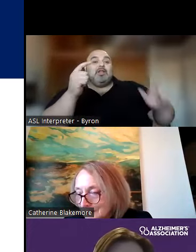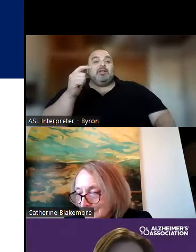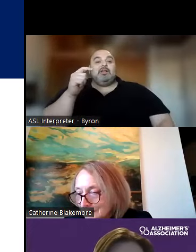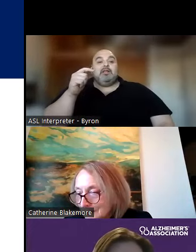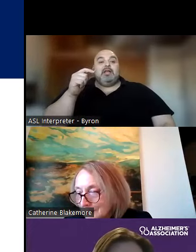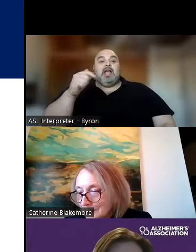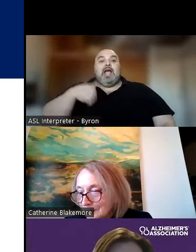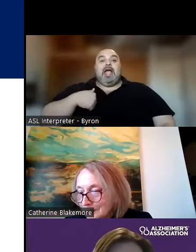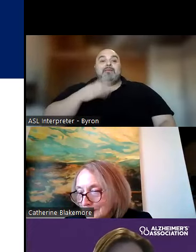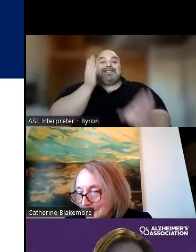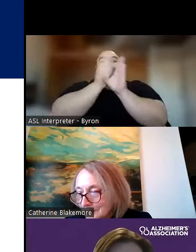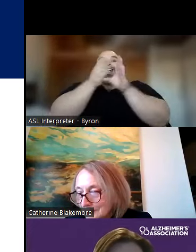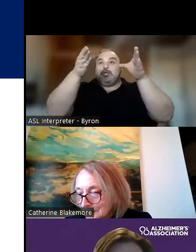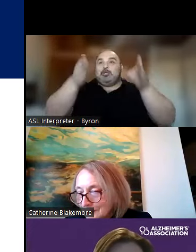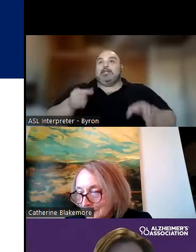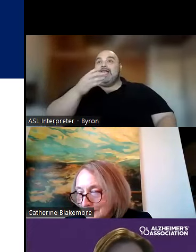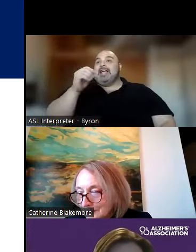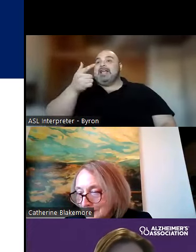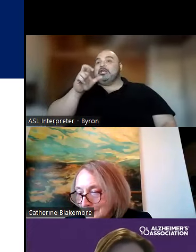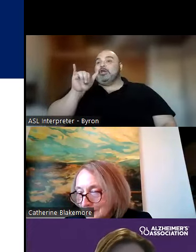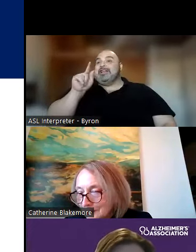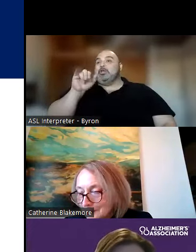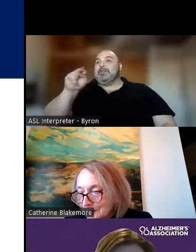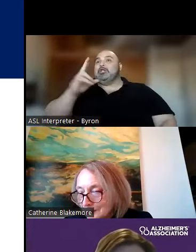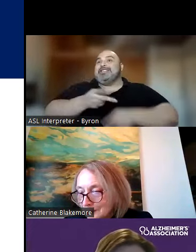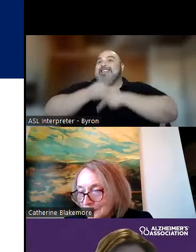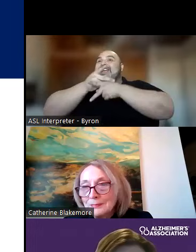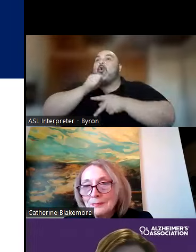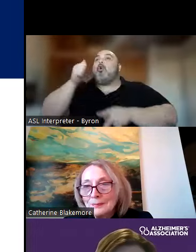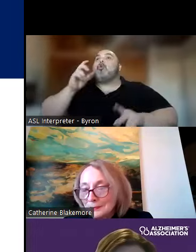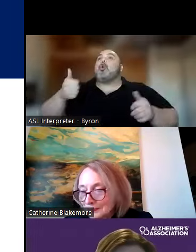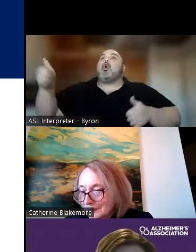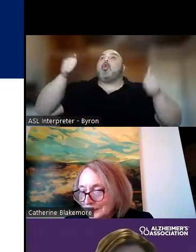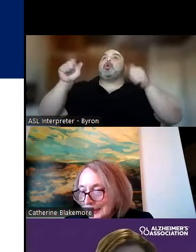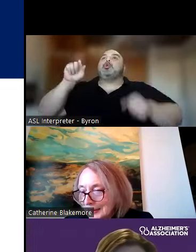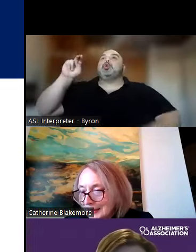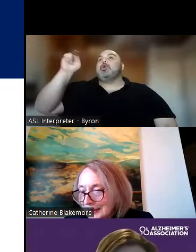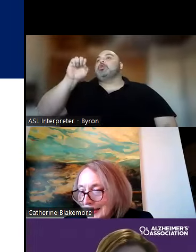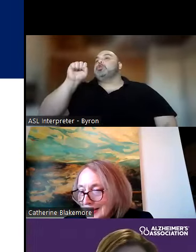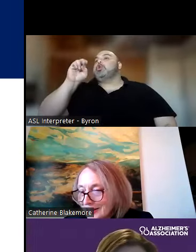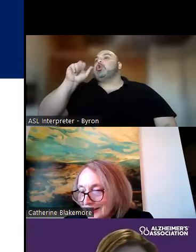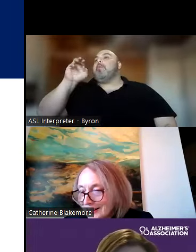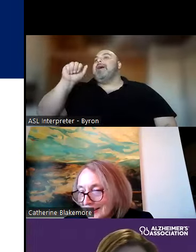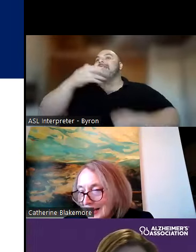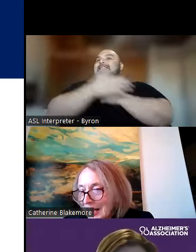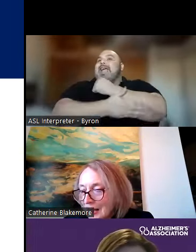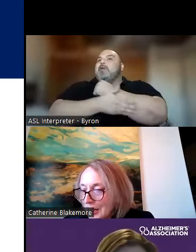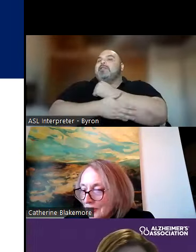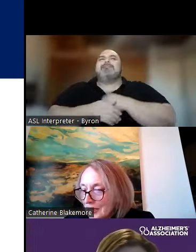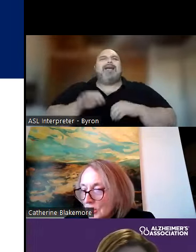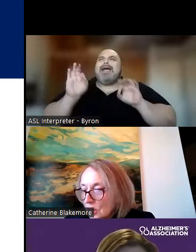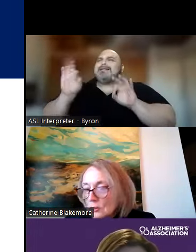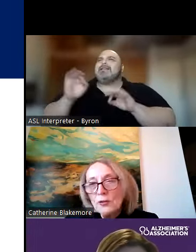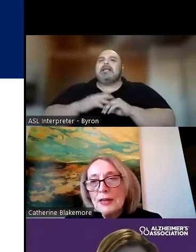a psychiatrist and geriatrician taking care of older adults in Marin and Sonoma County. Thank you. Excellent.